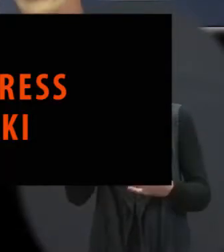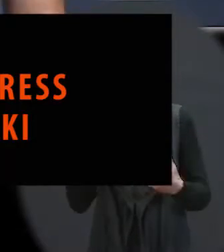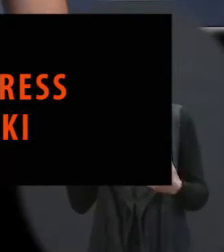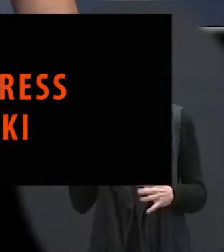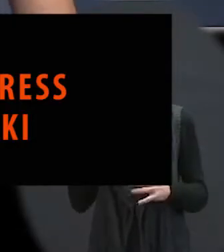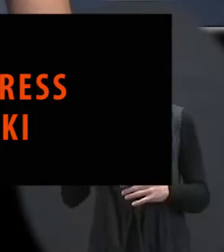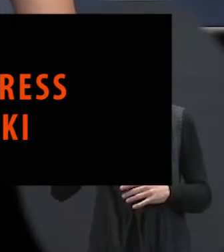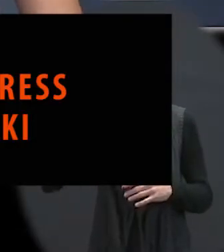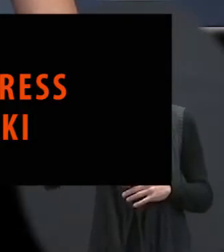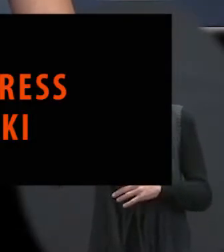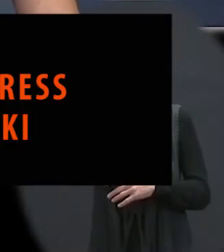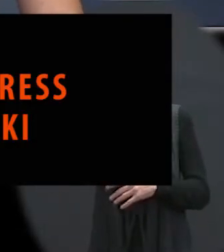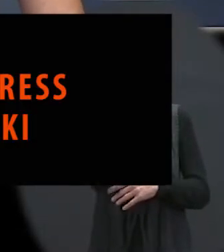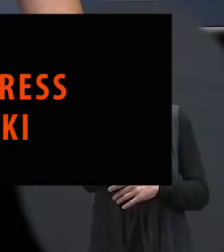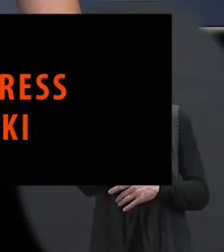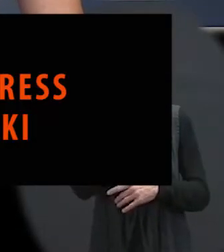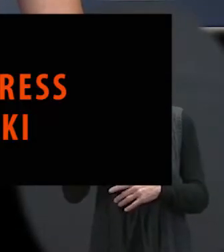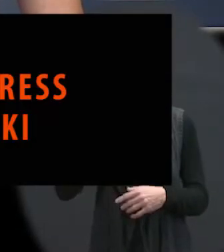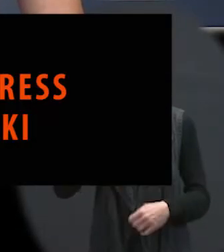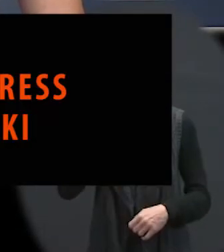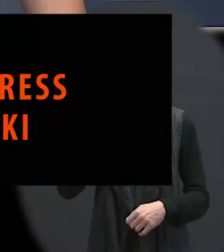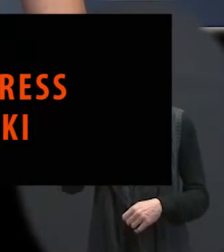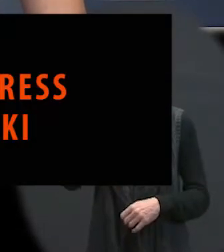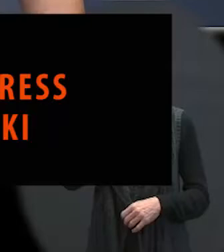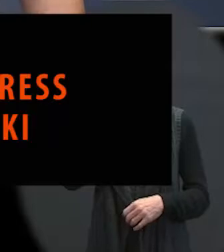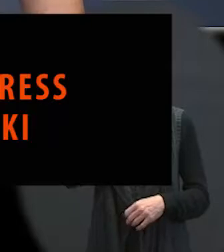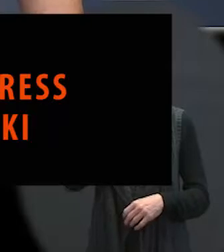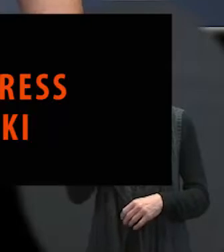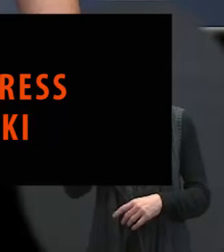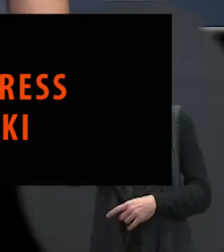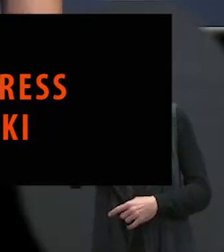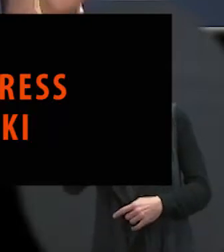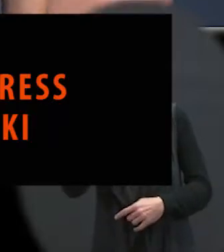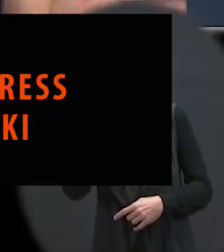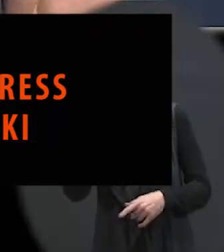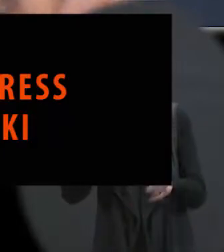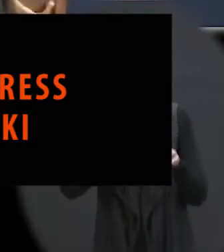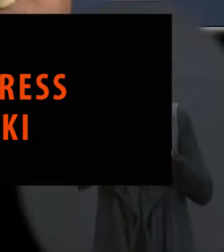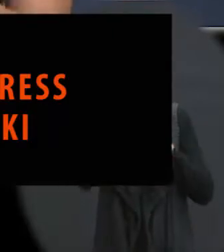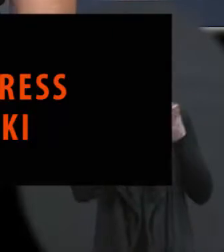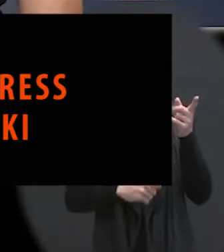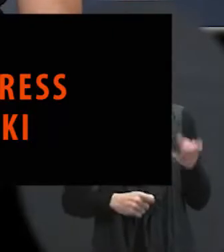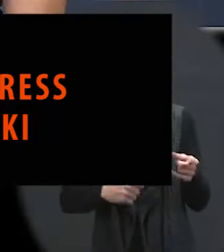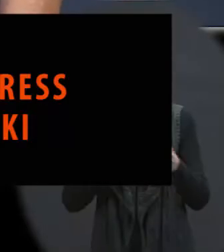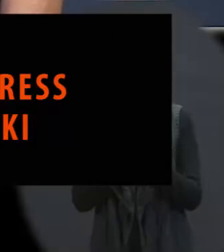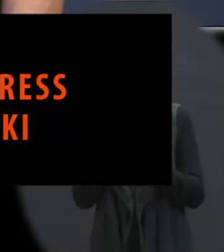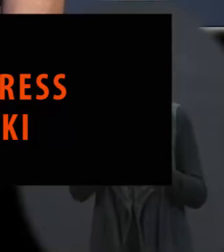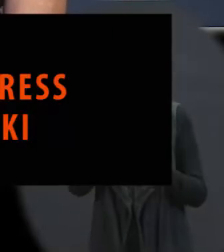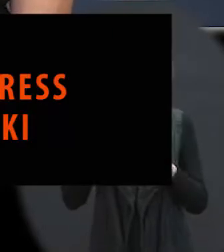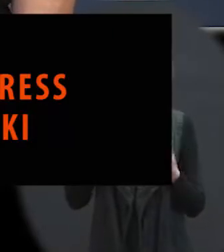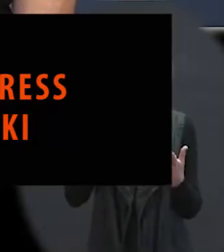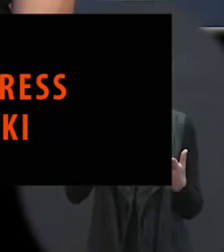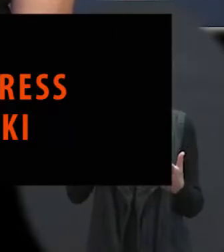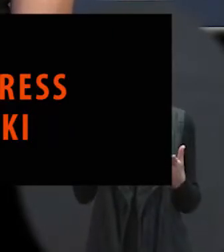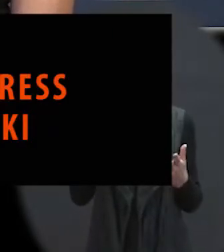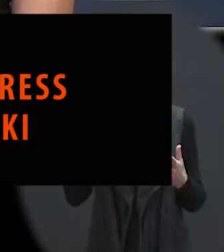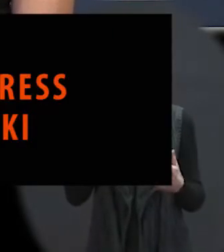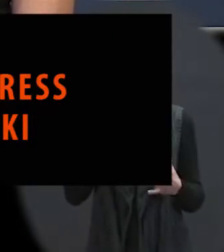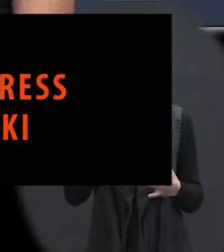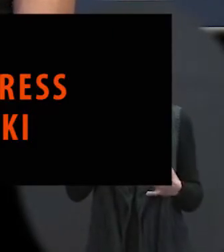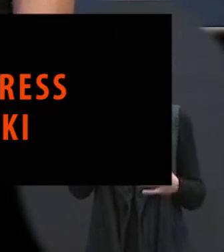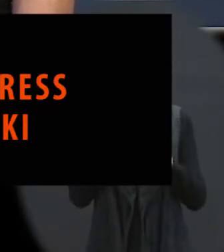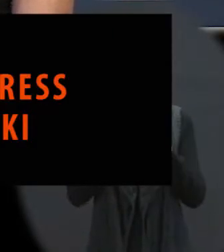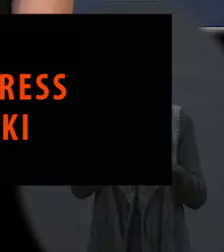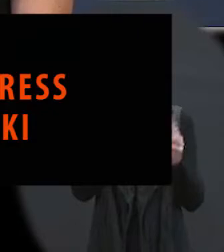foreign leader, was to the Prime Minister, and it's fitting testament that this is his first bilateral meeting. The President will